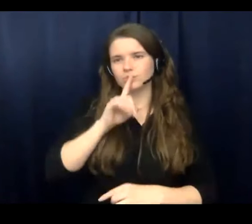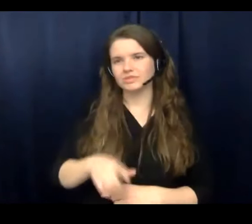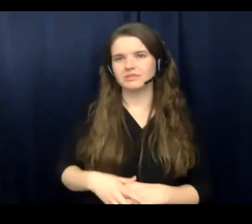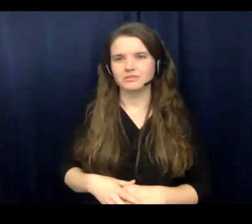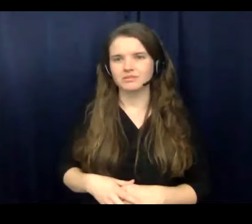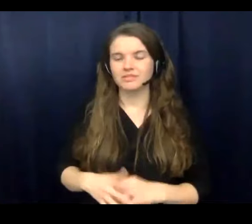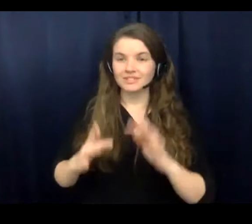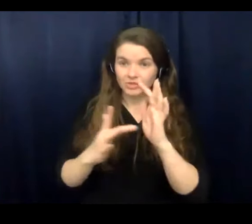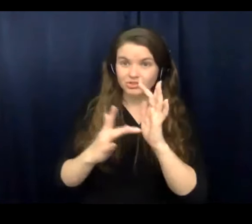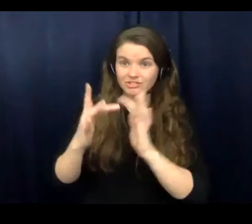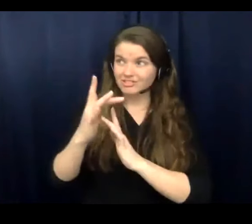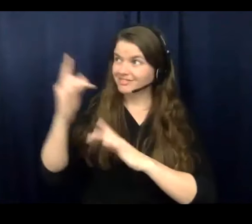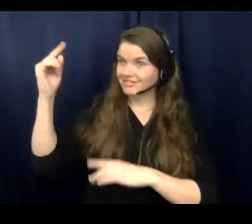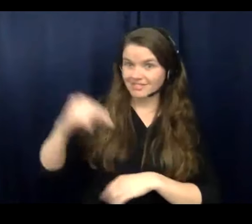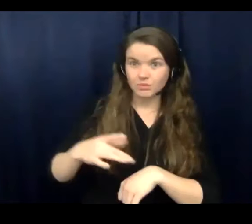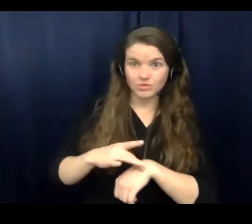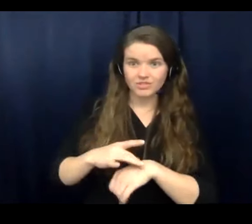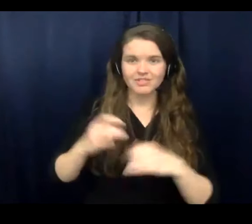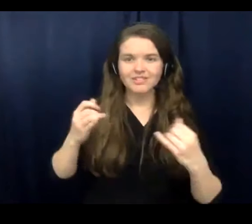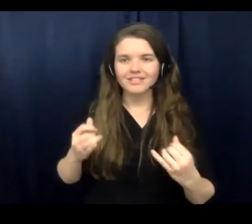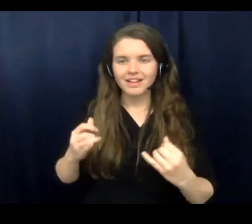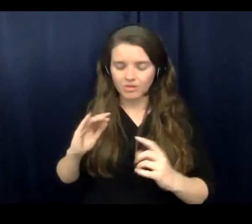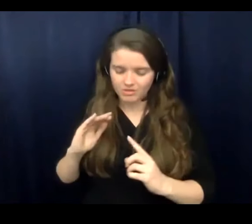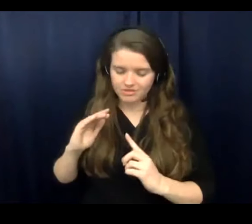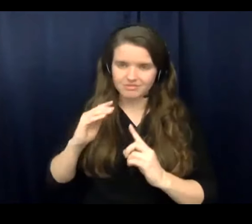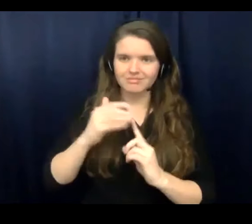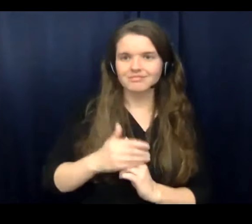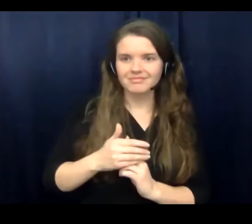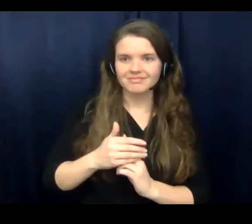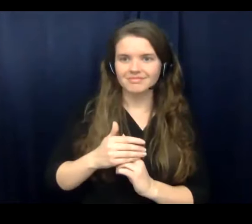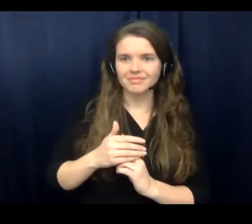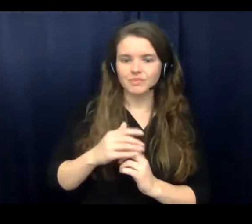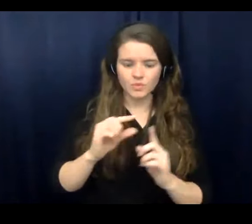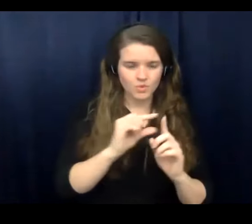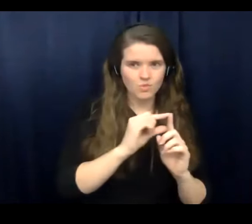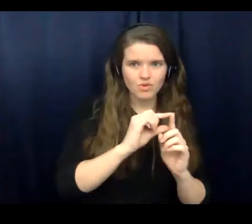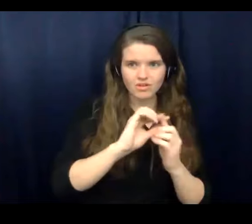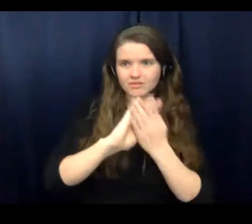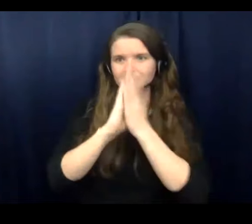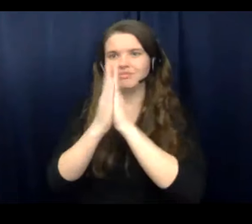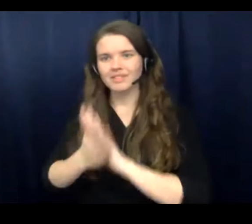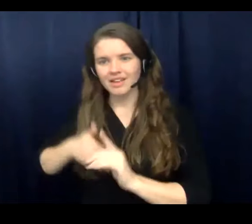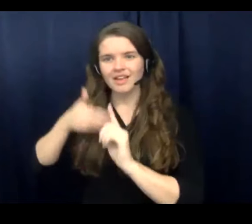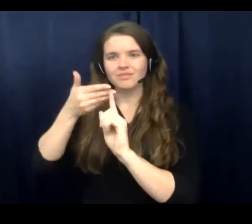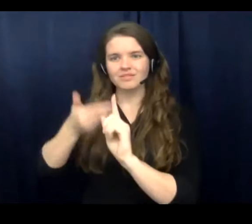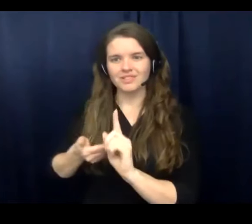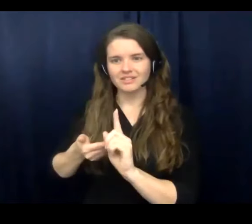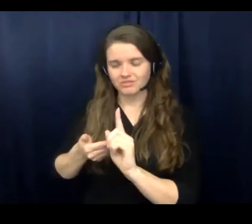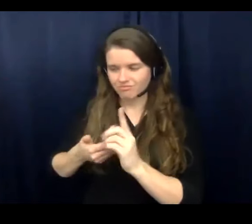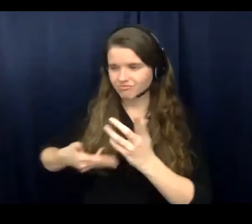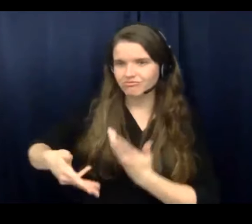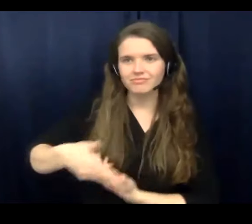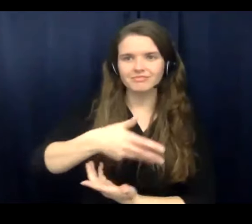Jesus came to the earth, now he took on flesh. The Word became flesh, and he dwelt among us. And then he was raised from the dead, and he is